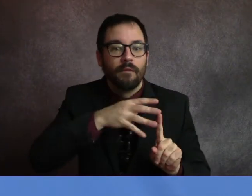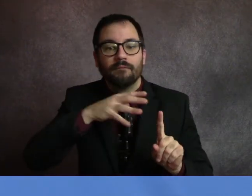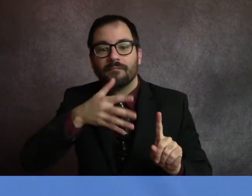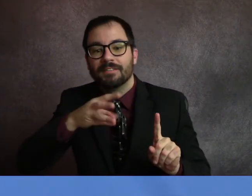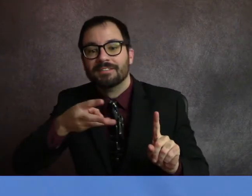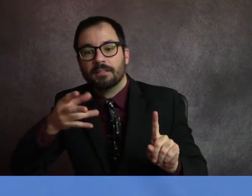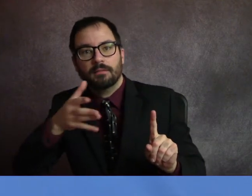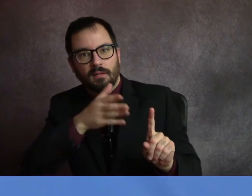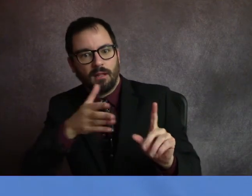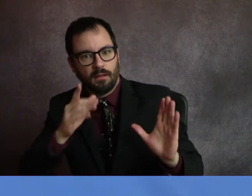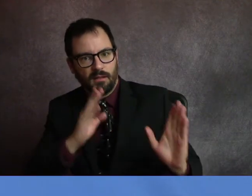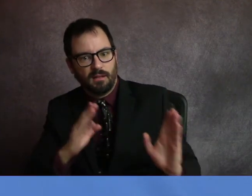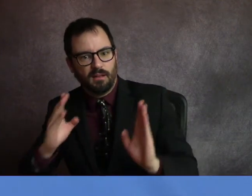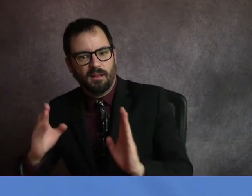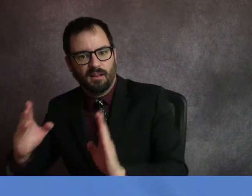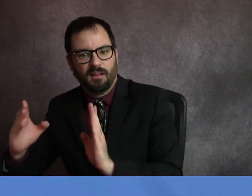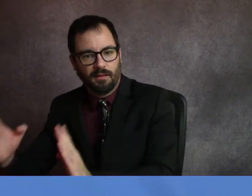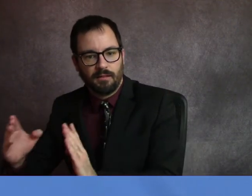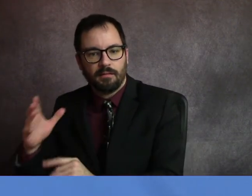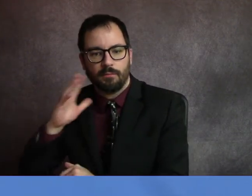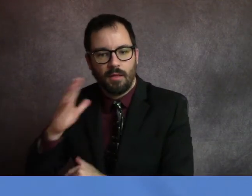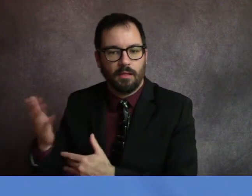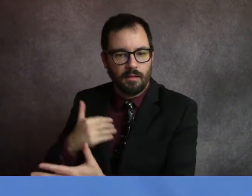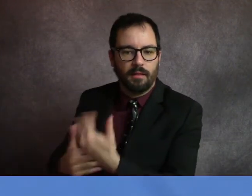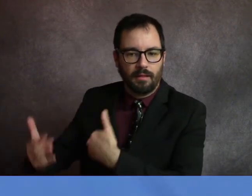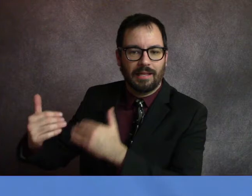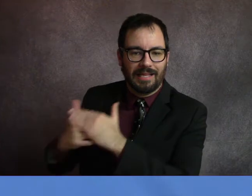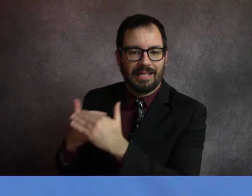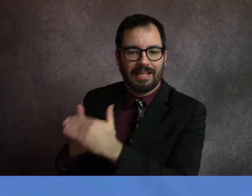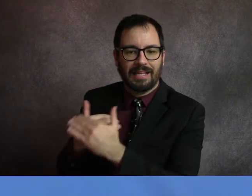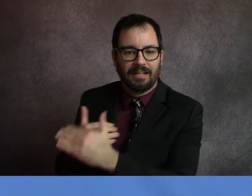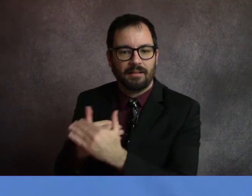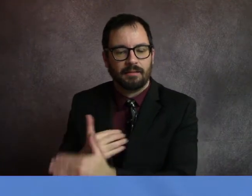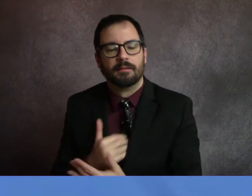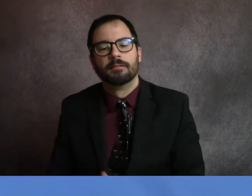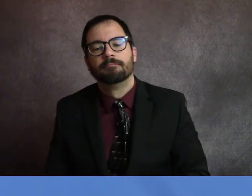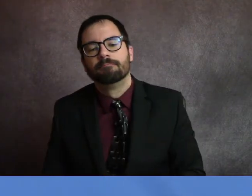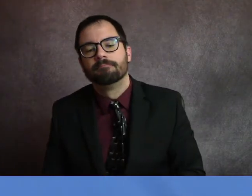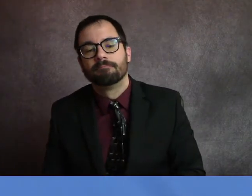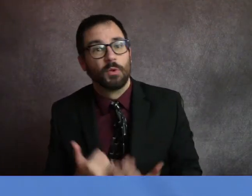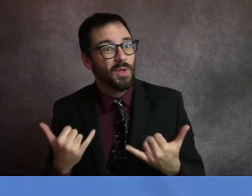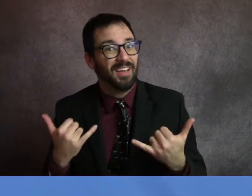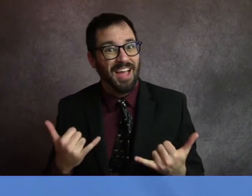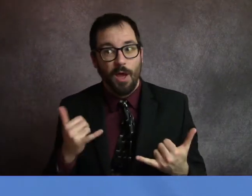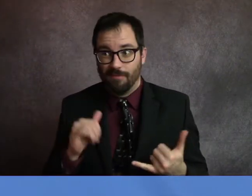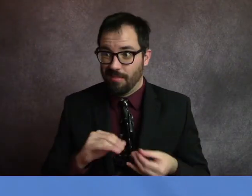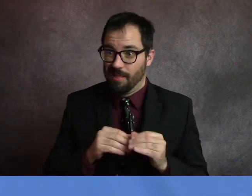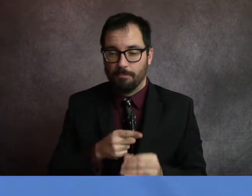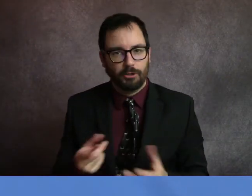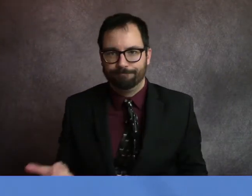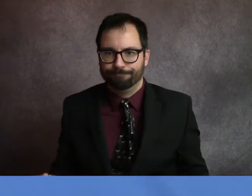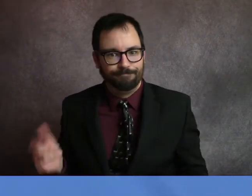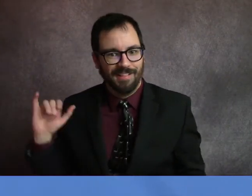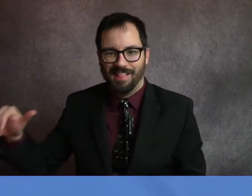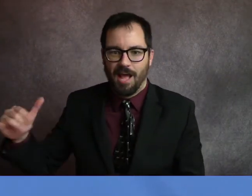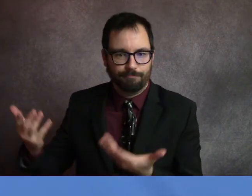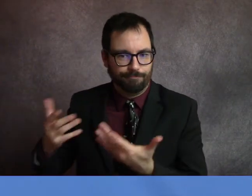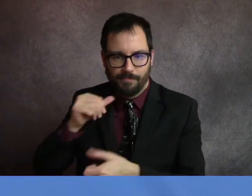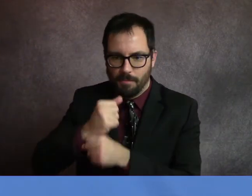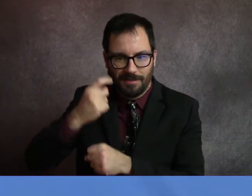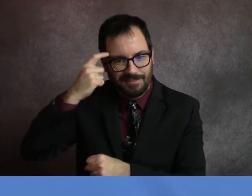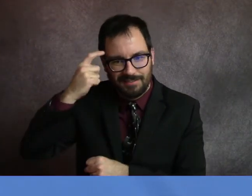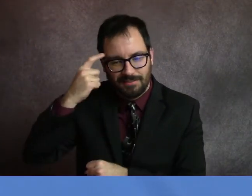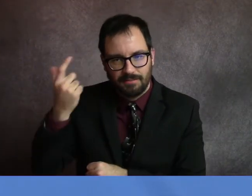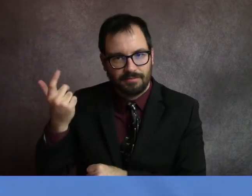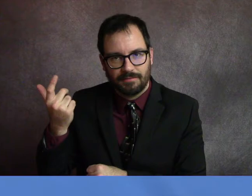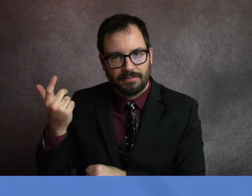be launching, hopefully, dates around that at some point. But right now, it doesn't make sense because the numbers are going in the wrong direction. Are these rollbacks now because of